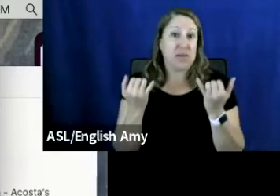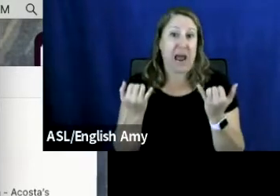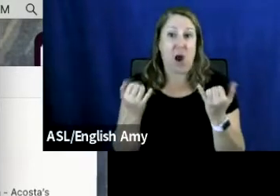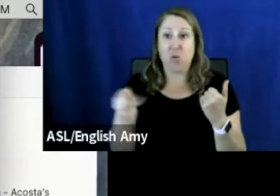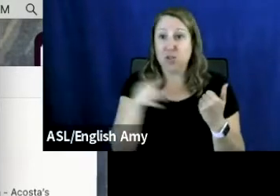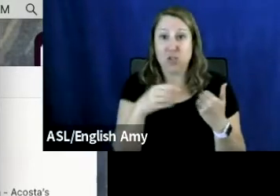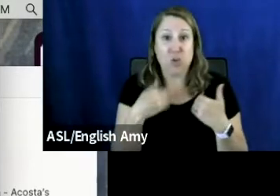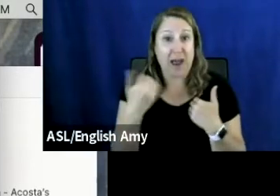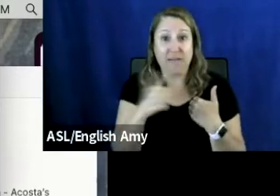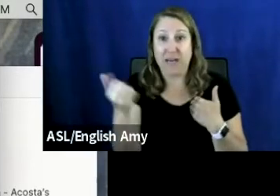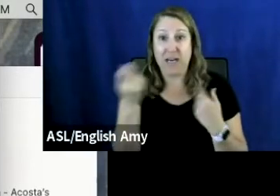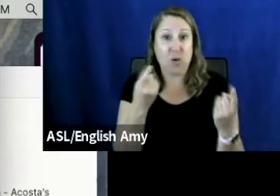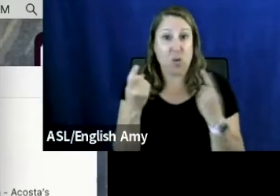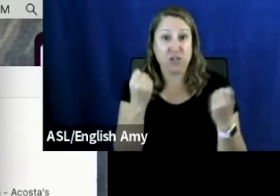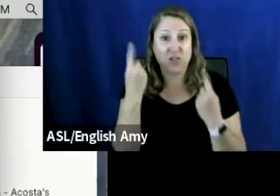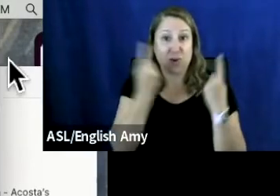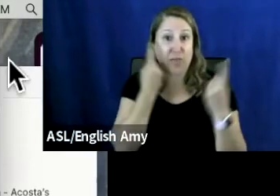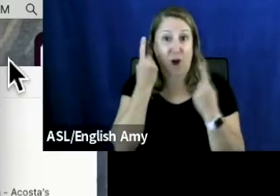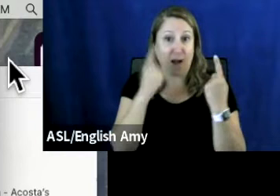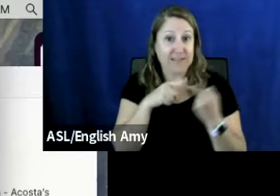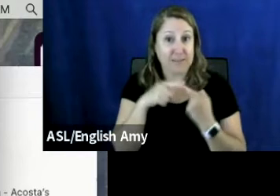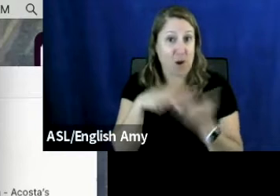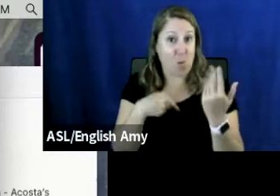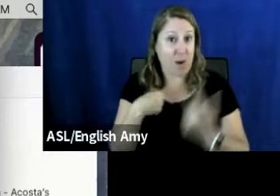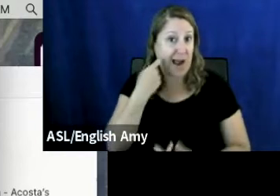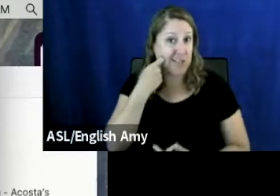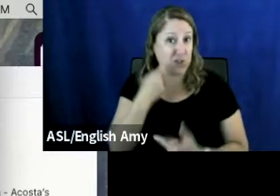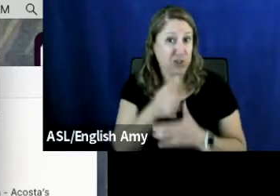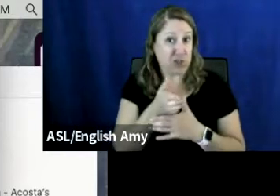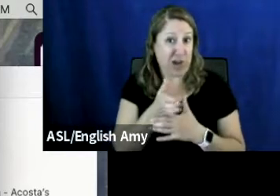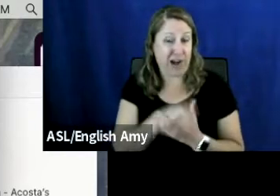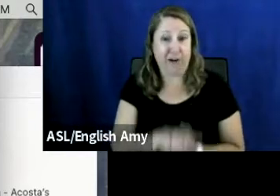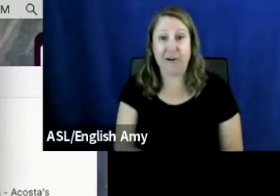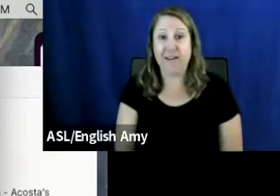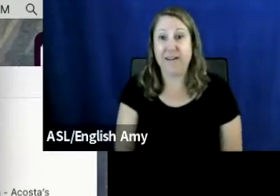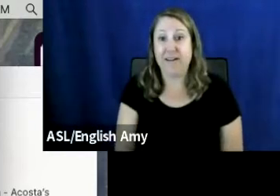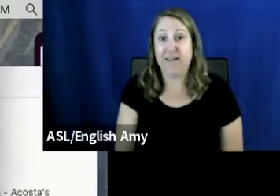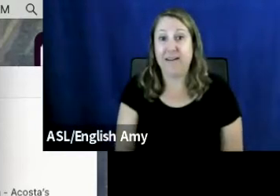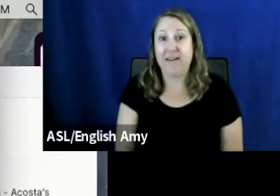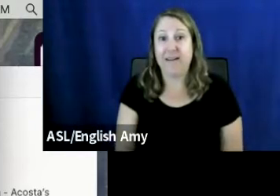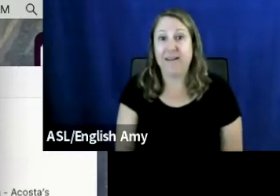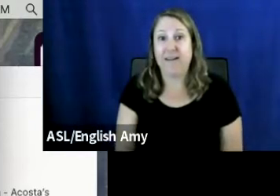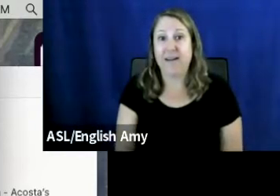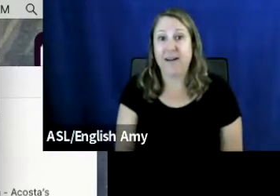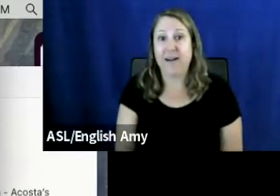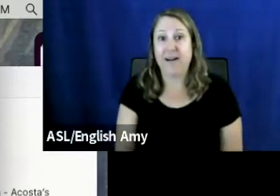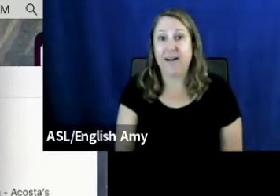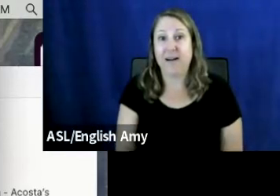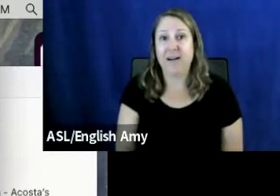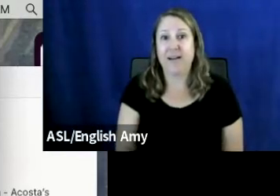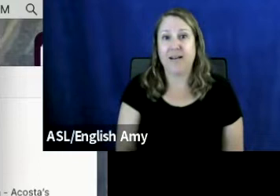or thoughts about what I've just shared? And if you could, let me see if I can get my view right